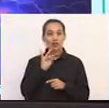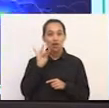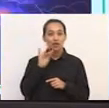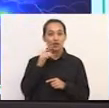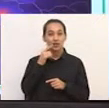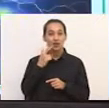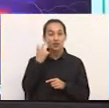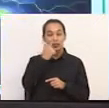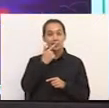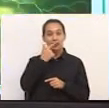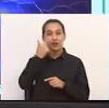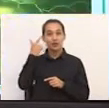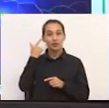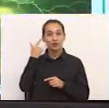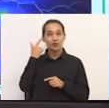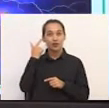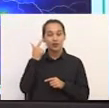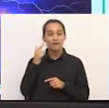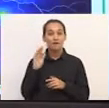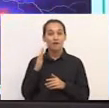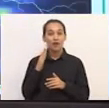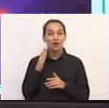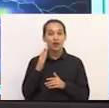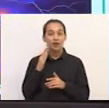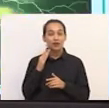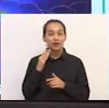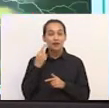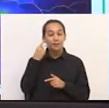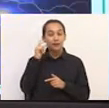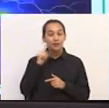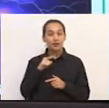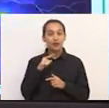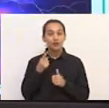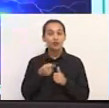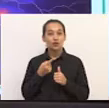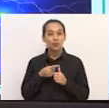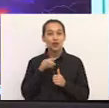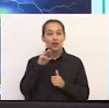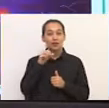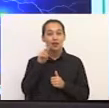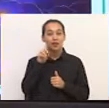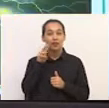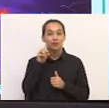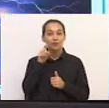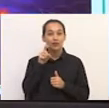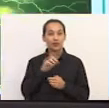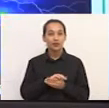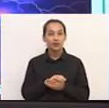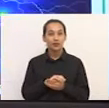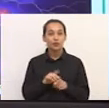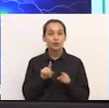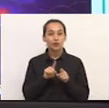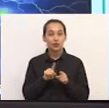va voqealarga ishora qilish san'ati talmih deb nomlanar ekan. Endi asarda keltirilgan